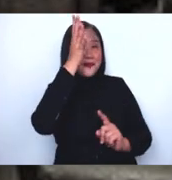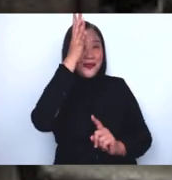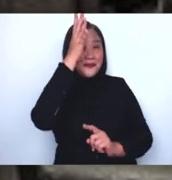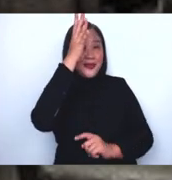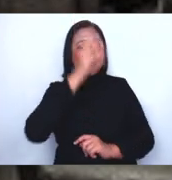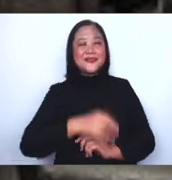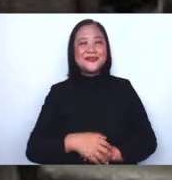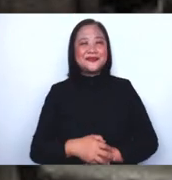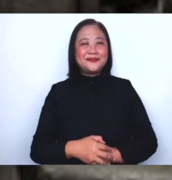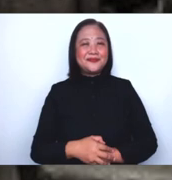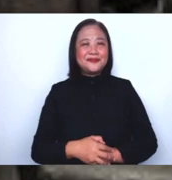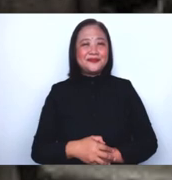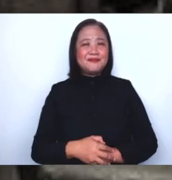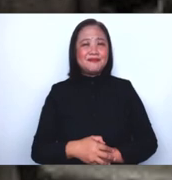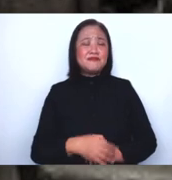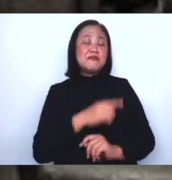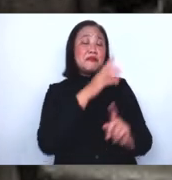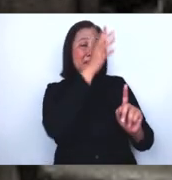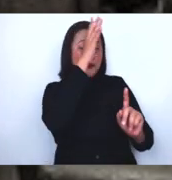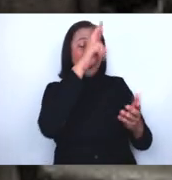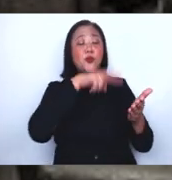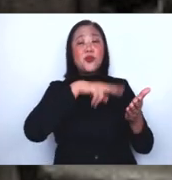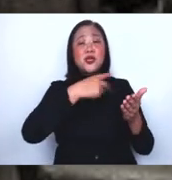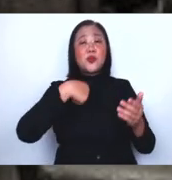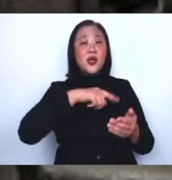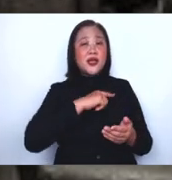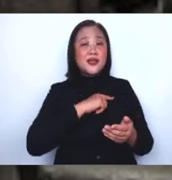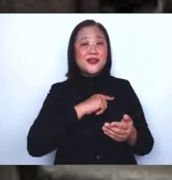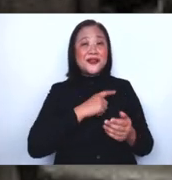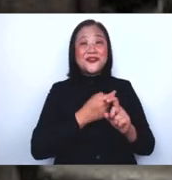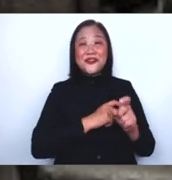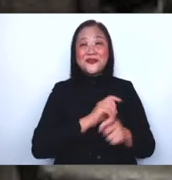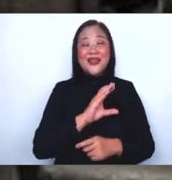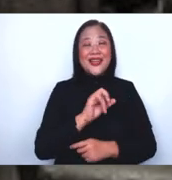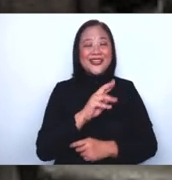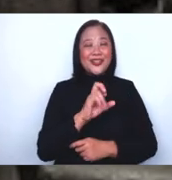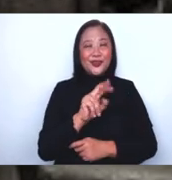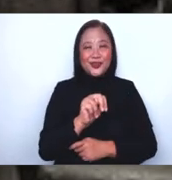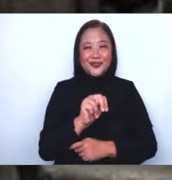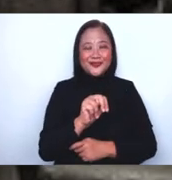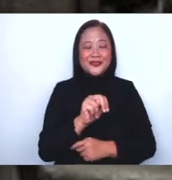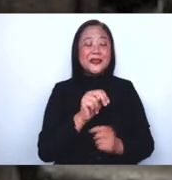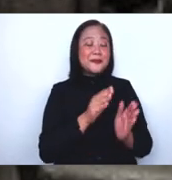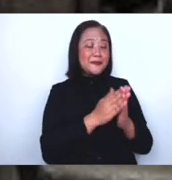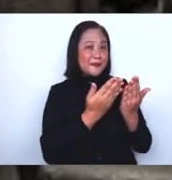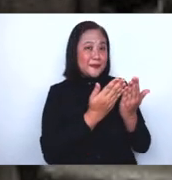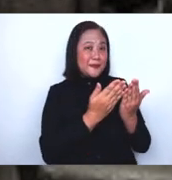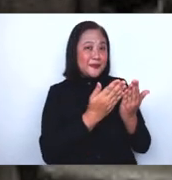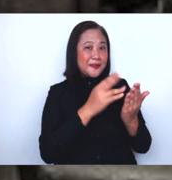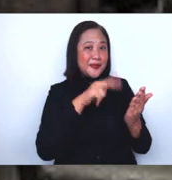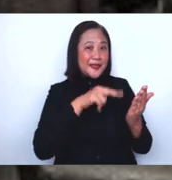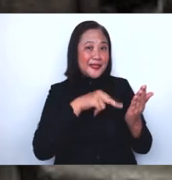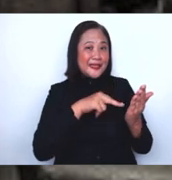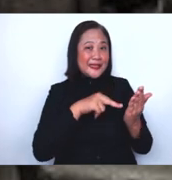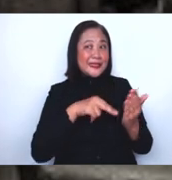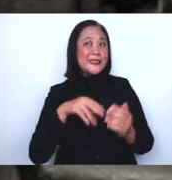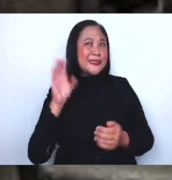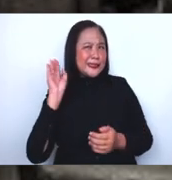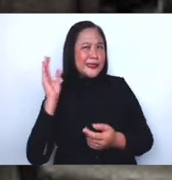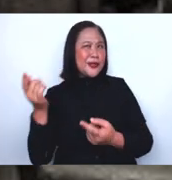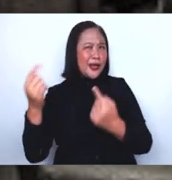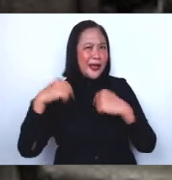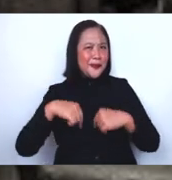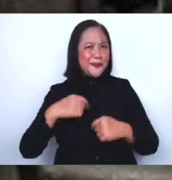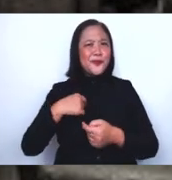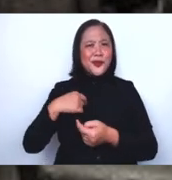would read to us from Calderon. If visitors dropped in, we would